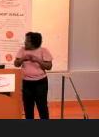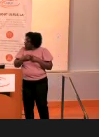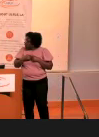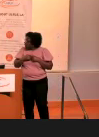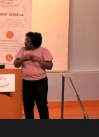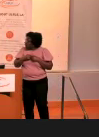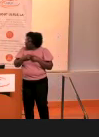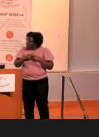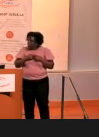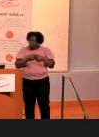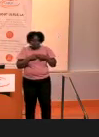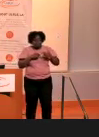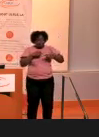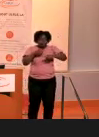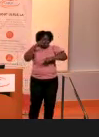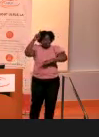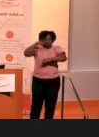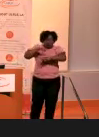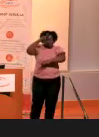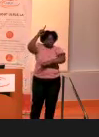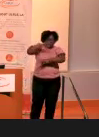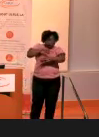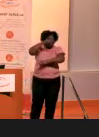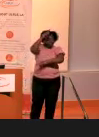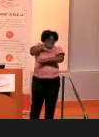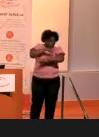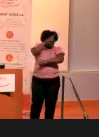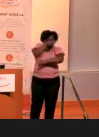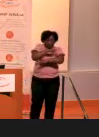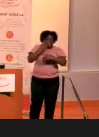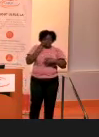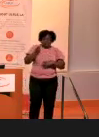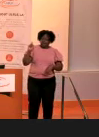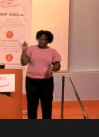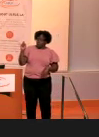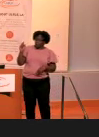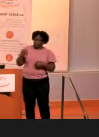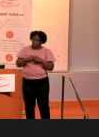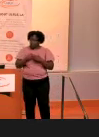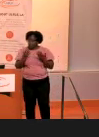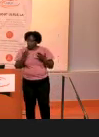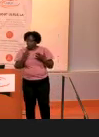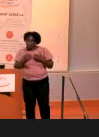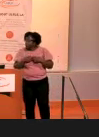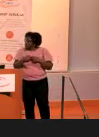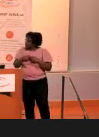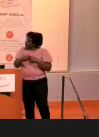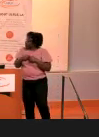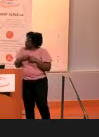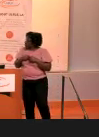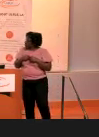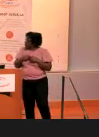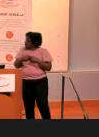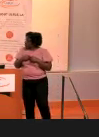really pretty much resolve. One patient had a blip, but went back into remission as well in